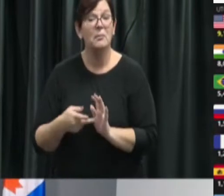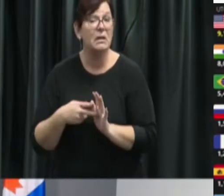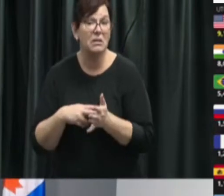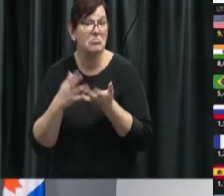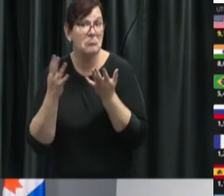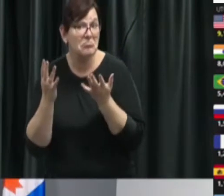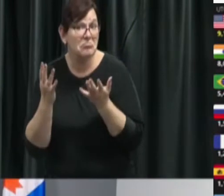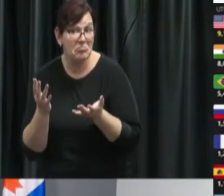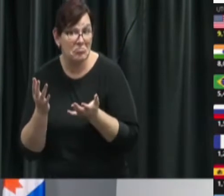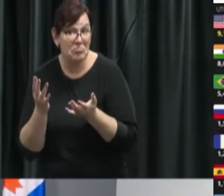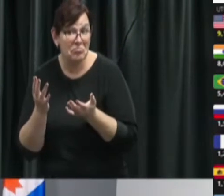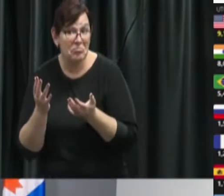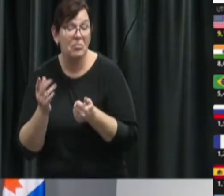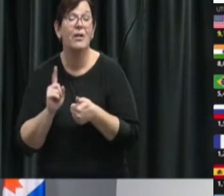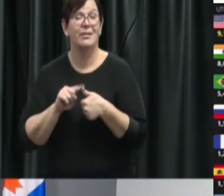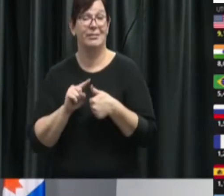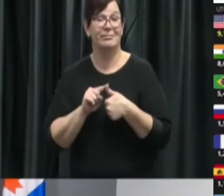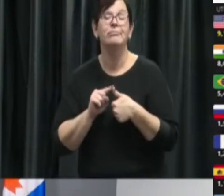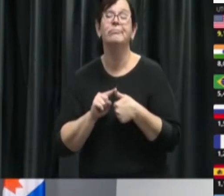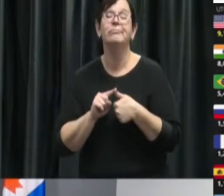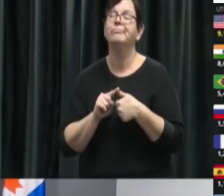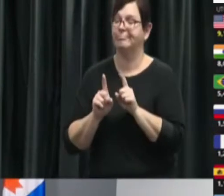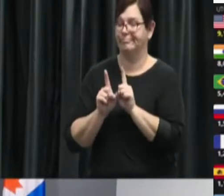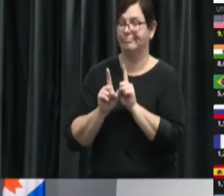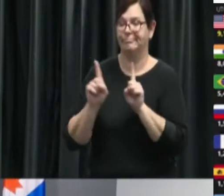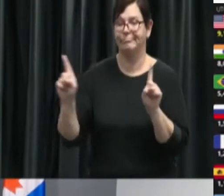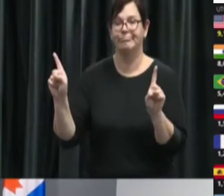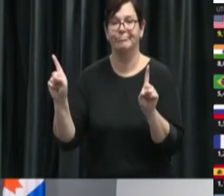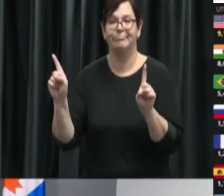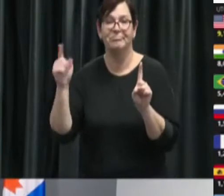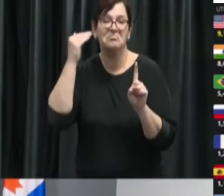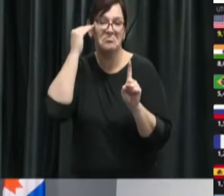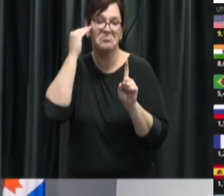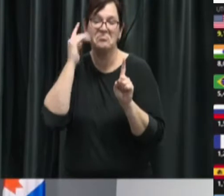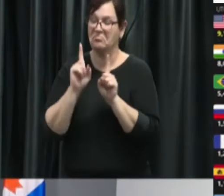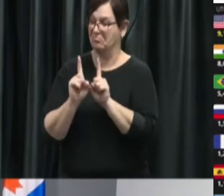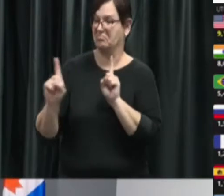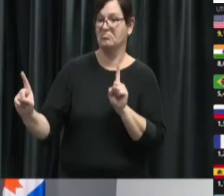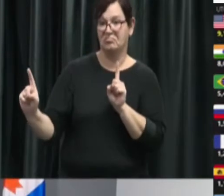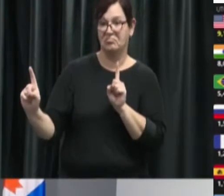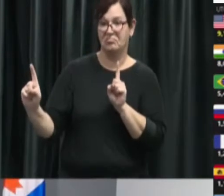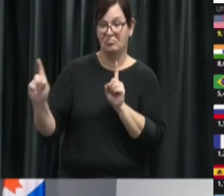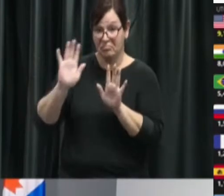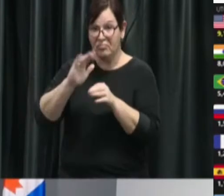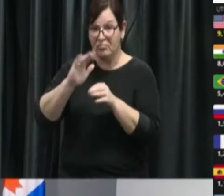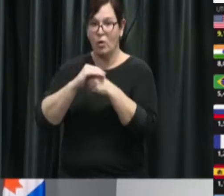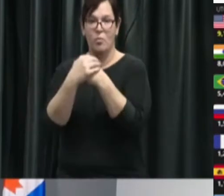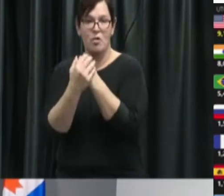least 6 feet apart from others as often as we can, wearing your